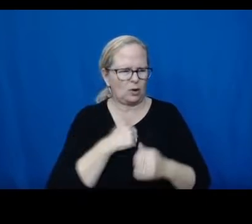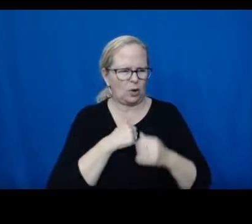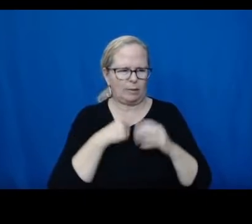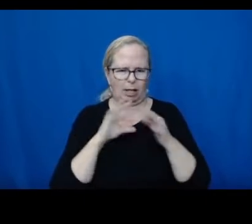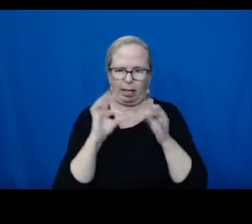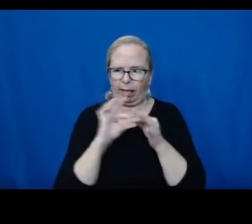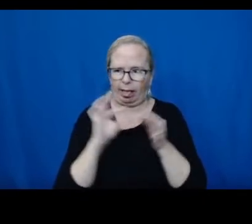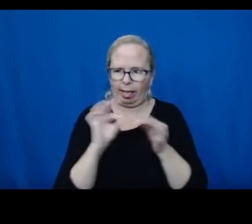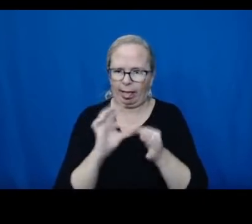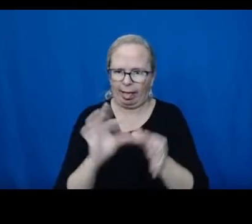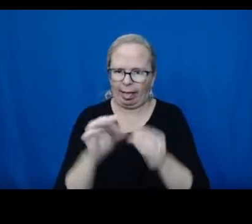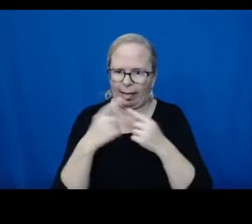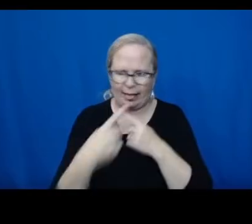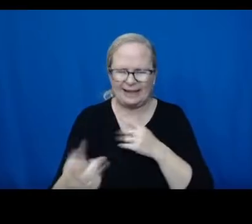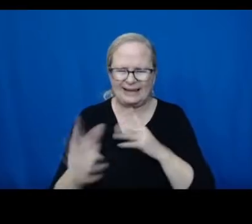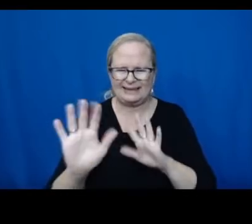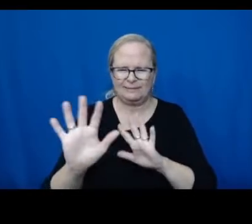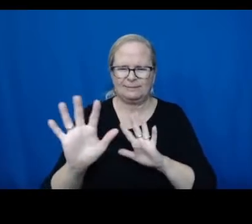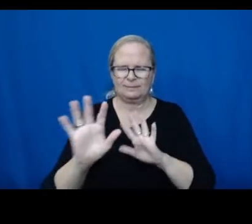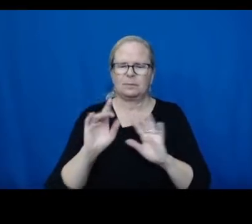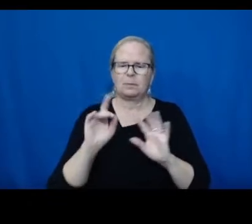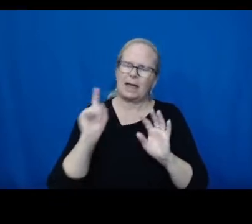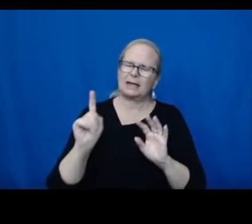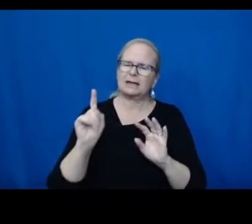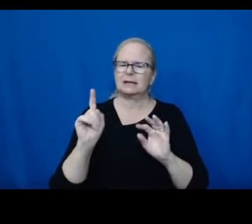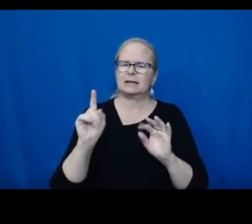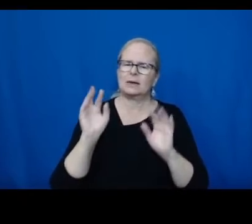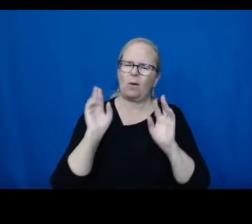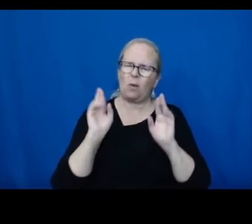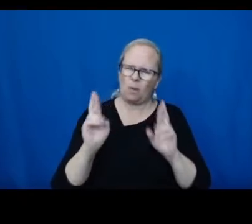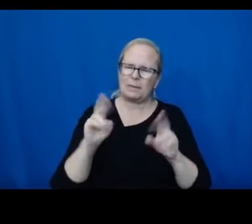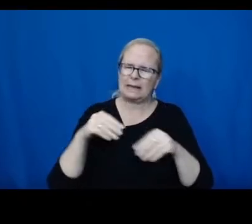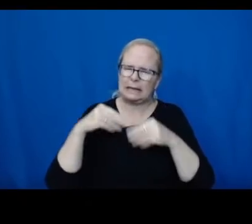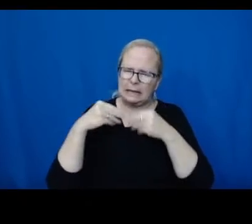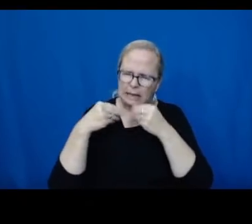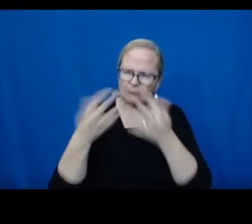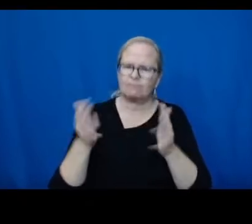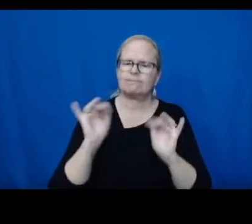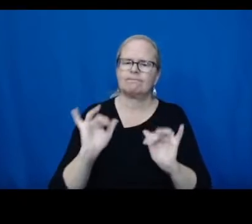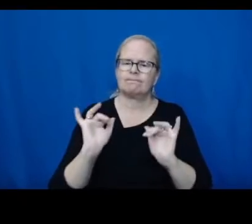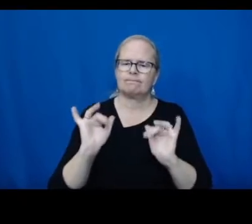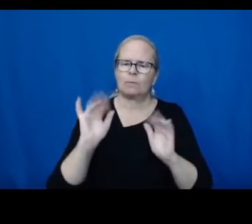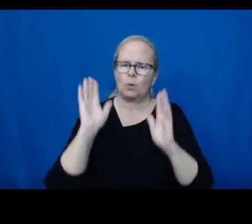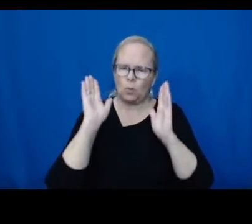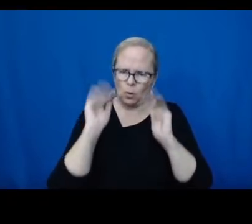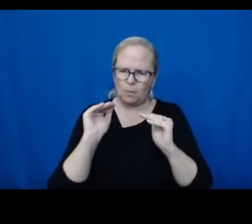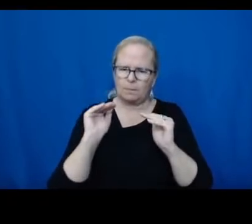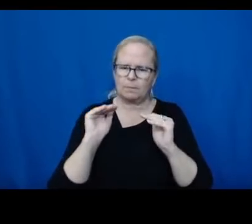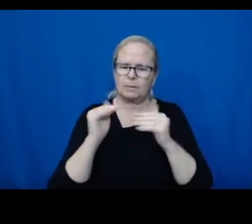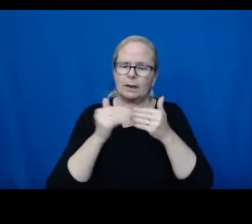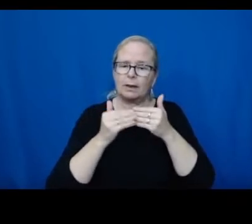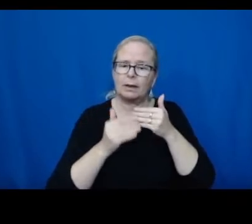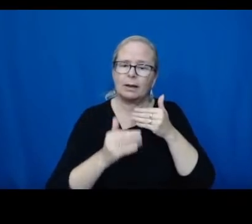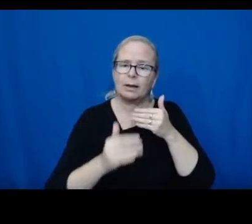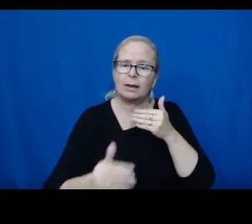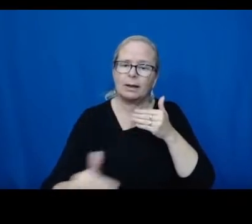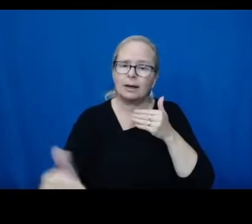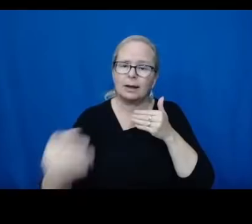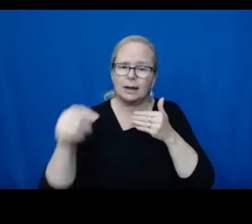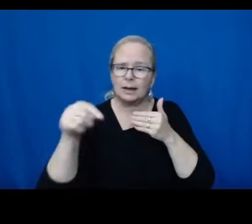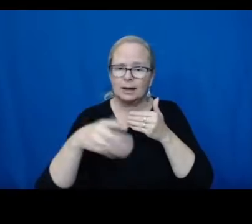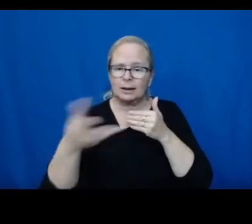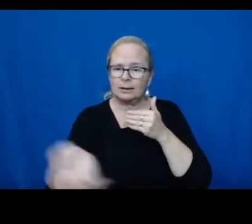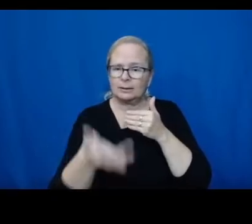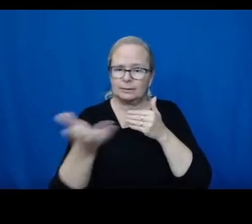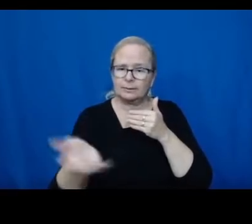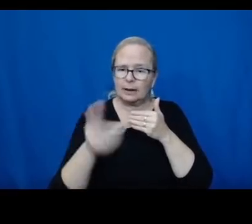we deal with this lack of understanding, to me, of immunology and human behavior and virus that we